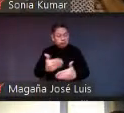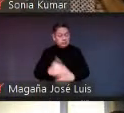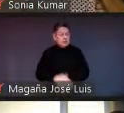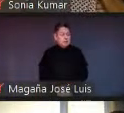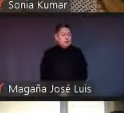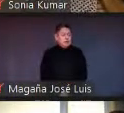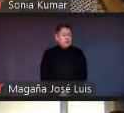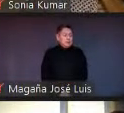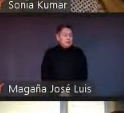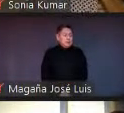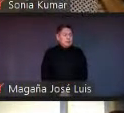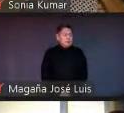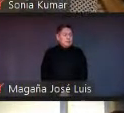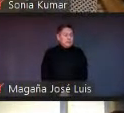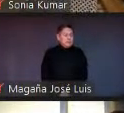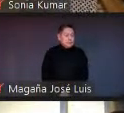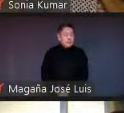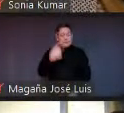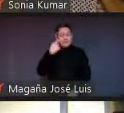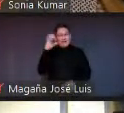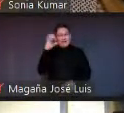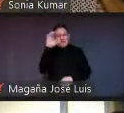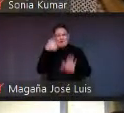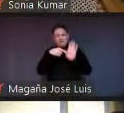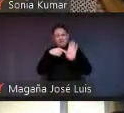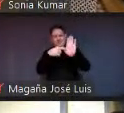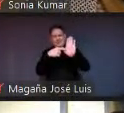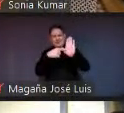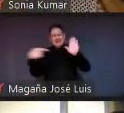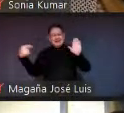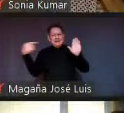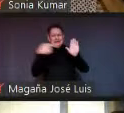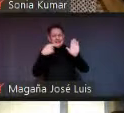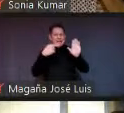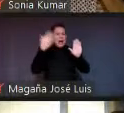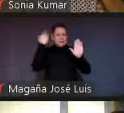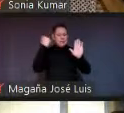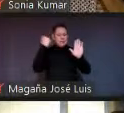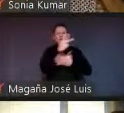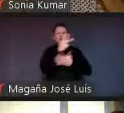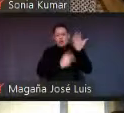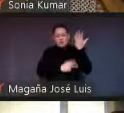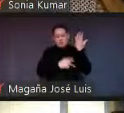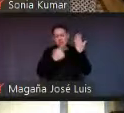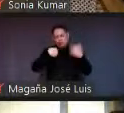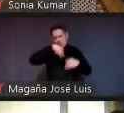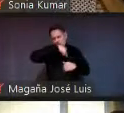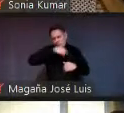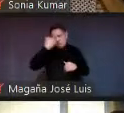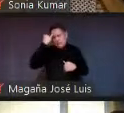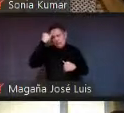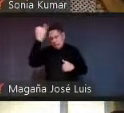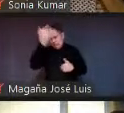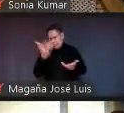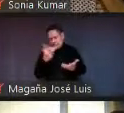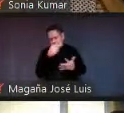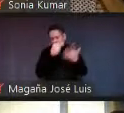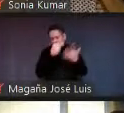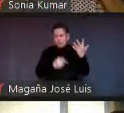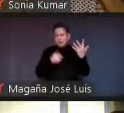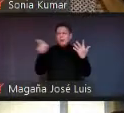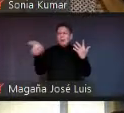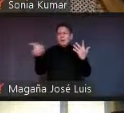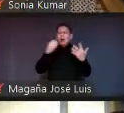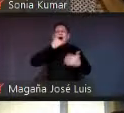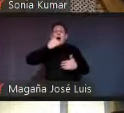So just going back to that picture that Sonia showed you earlier from the GMC, what are the key competencies that need to be